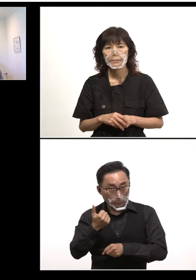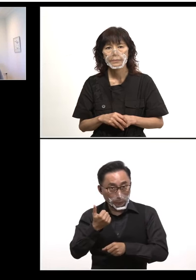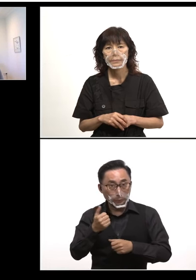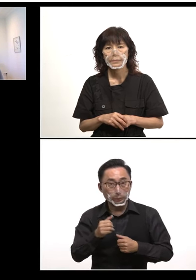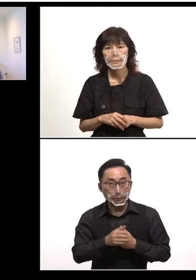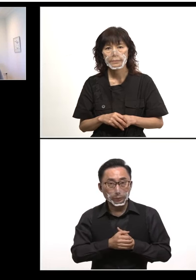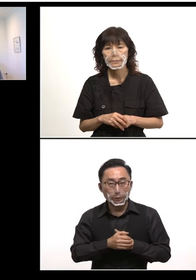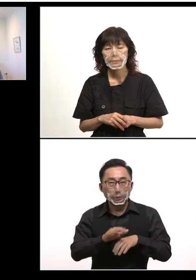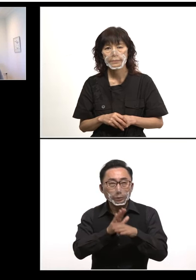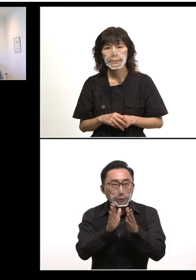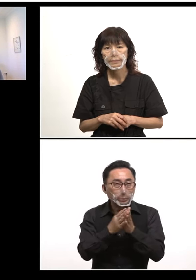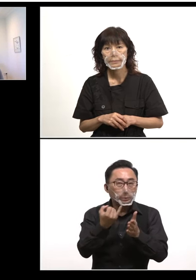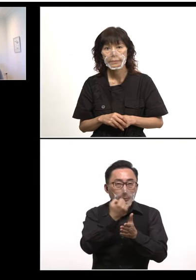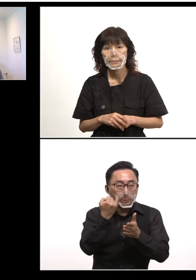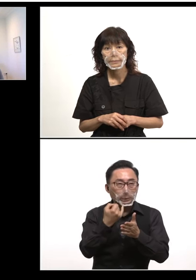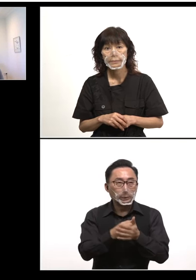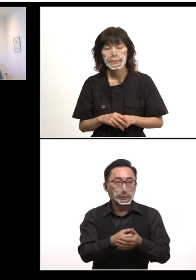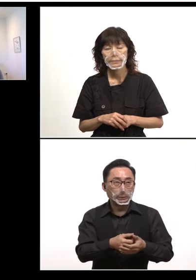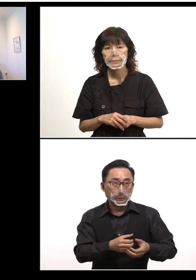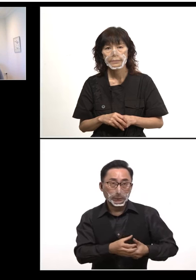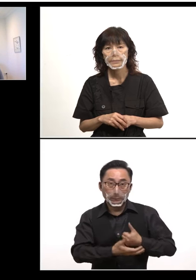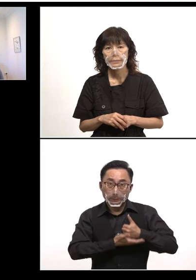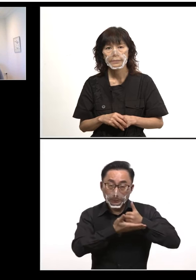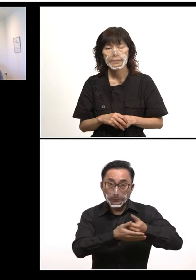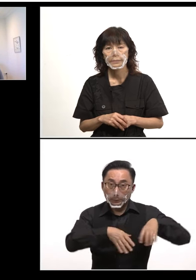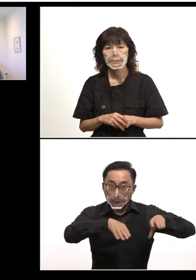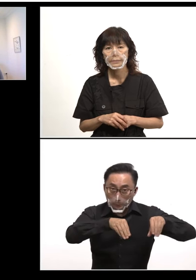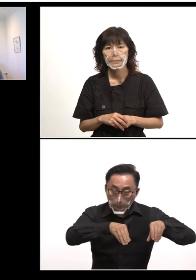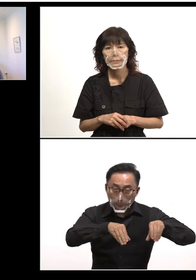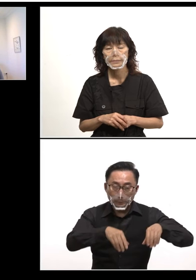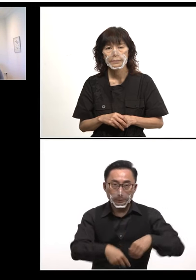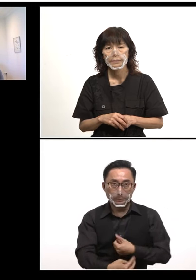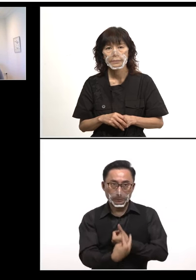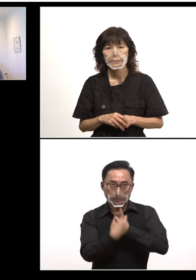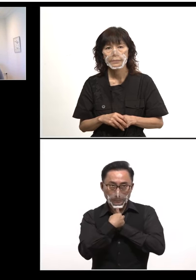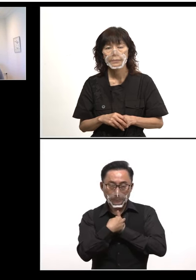they almost had to do. And for this reason,